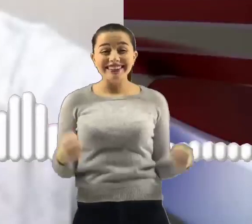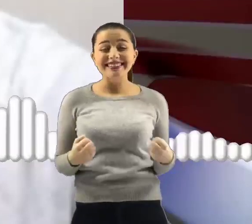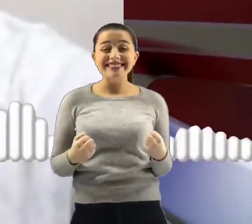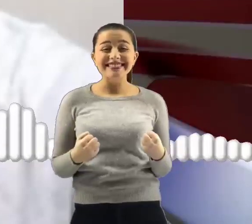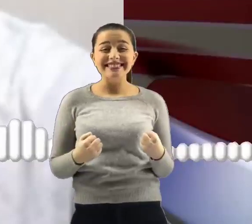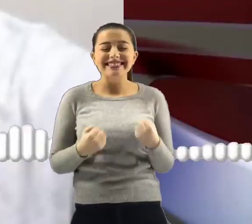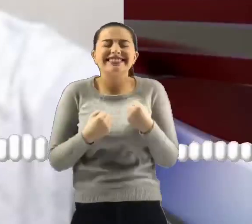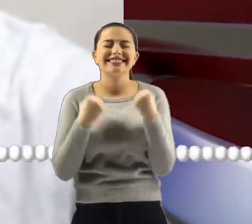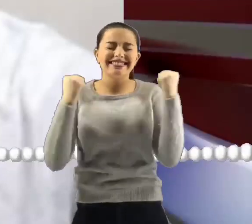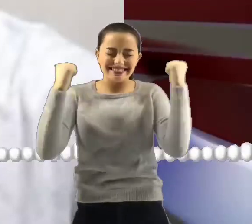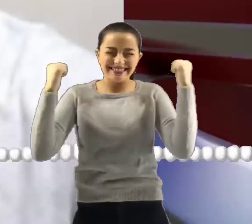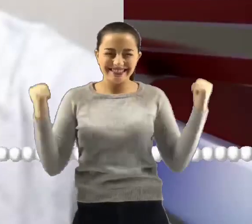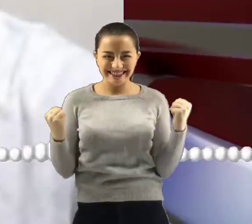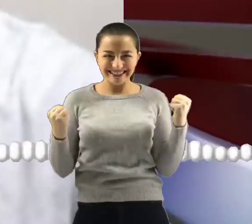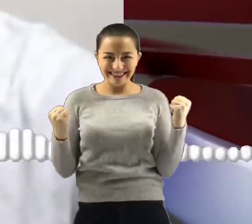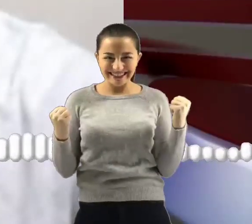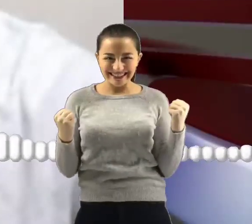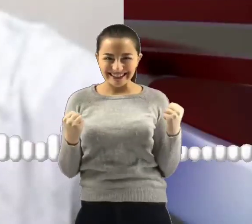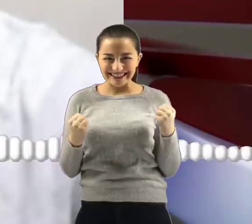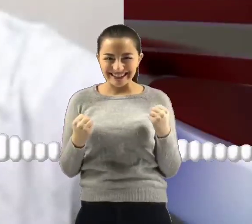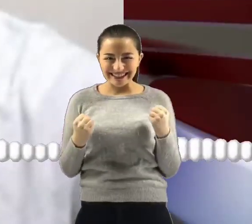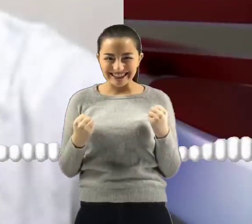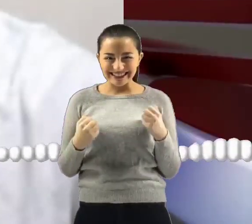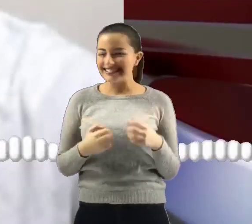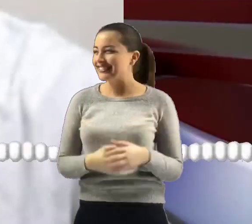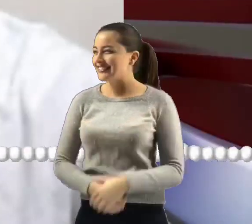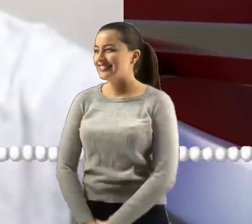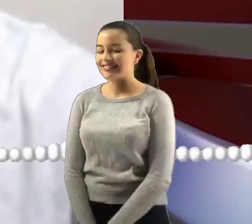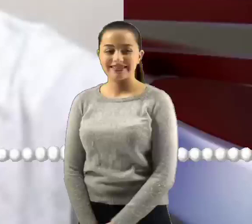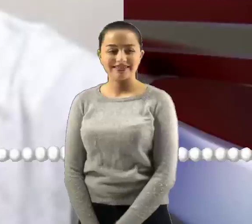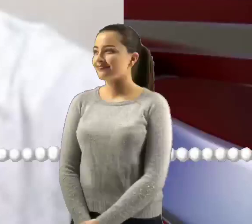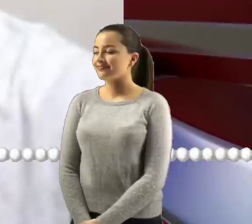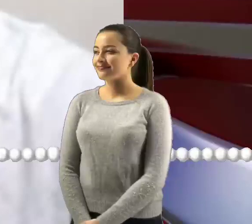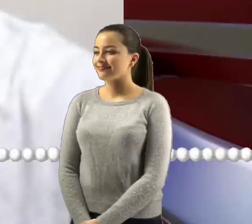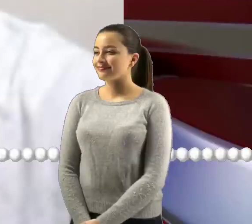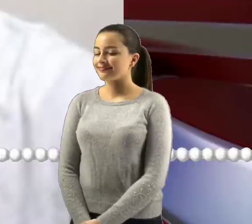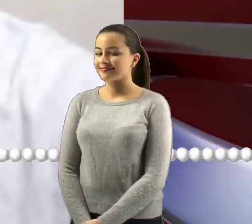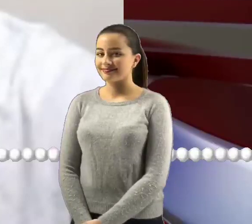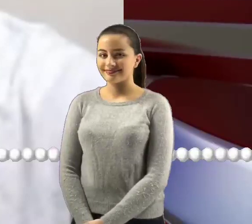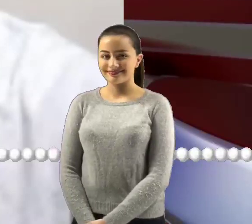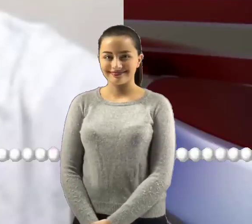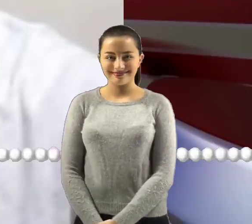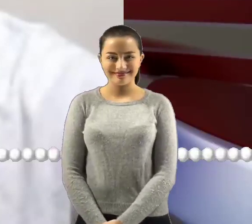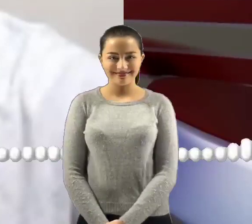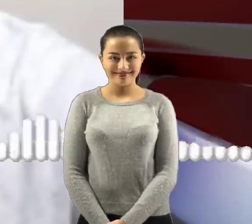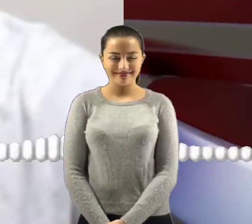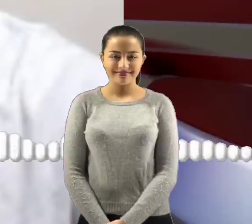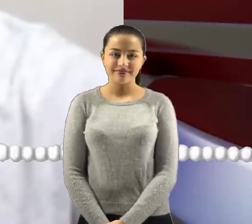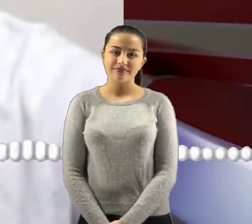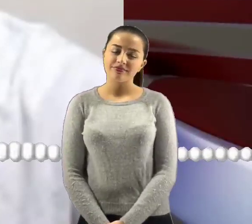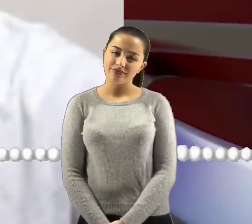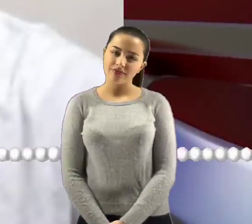anyị nwee olileanya na Peter Obi achị n'agbanyeghị etu ọnọdụ dị ka ọ na ịtụkwasị obi na